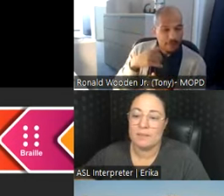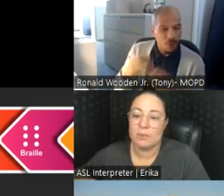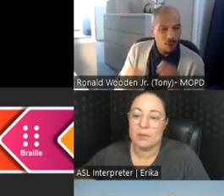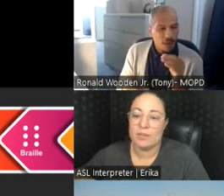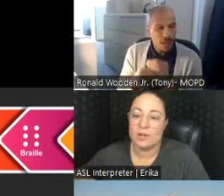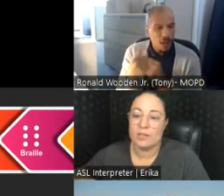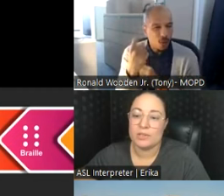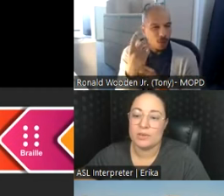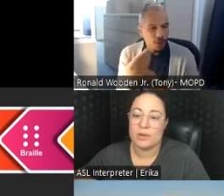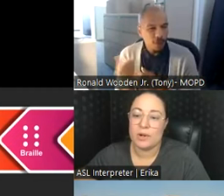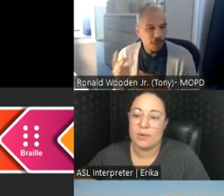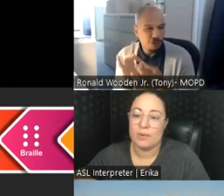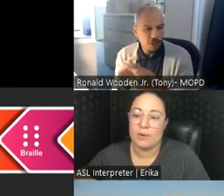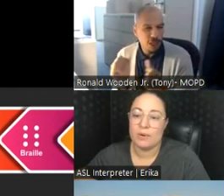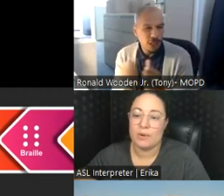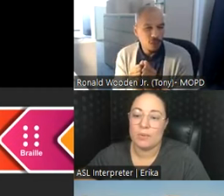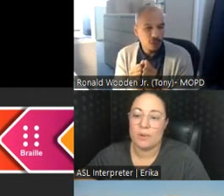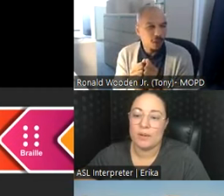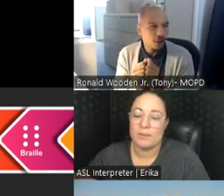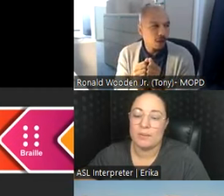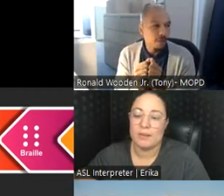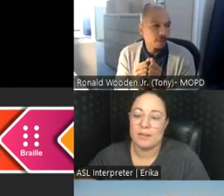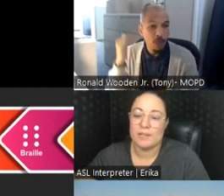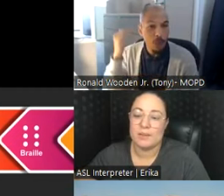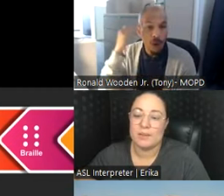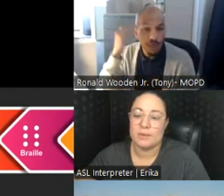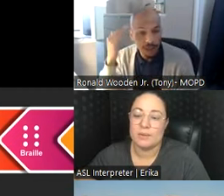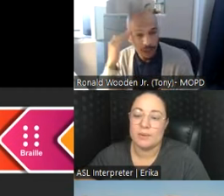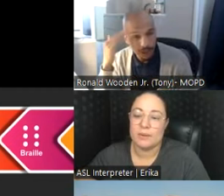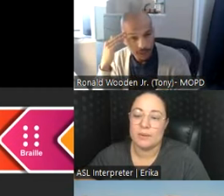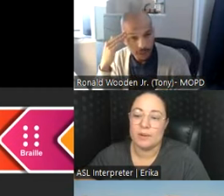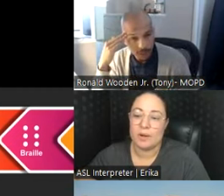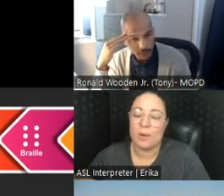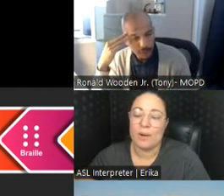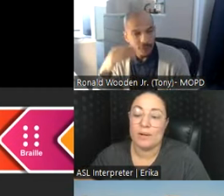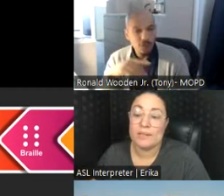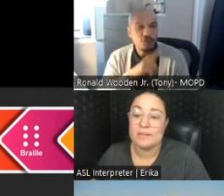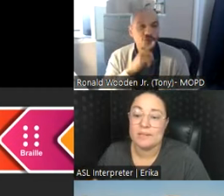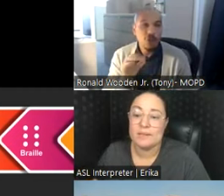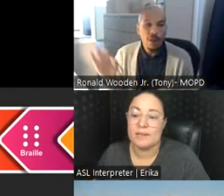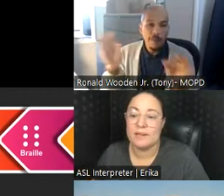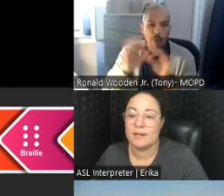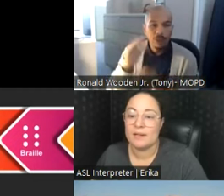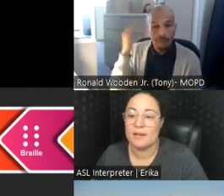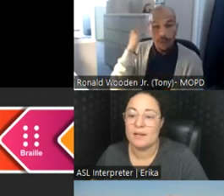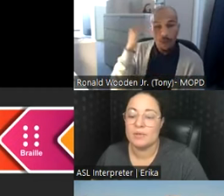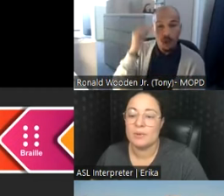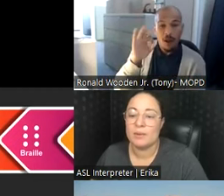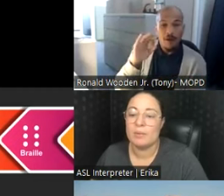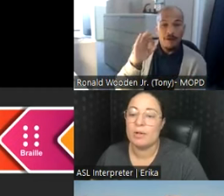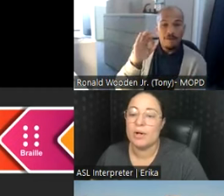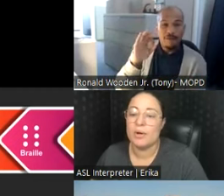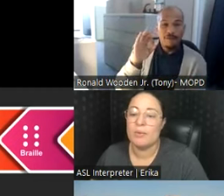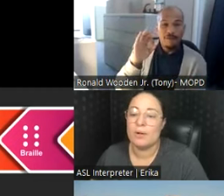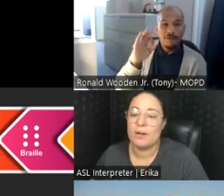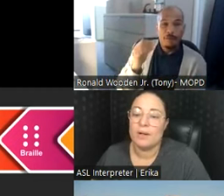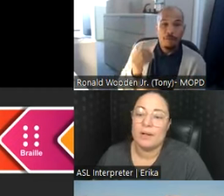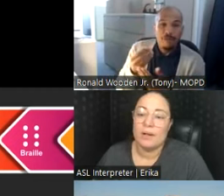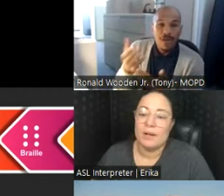It's important to also know one thing related to awareness. It's really important to